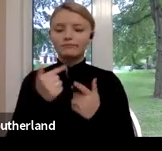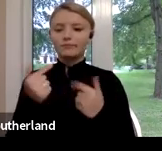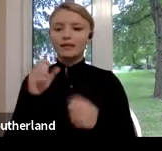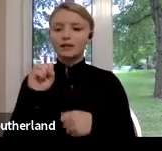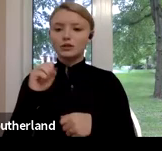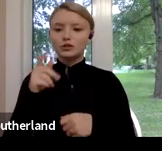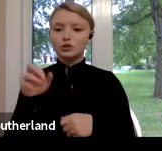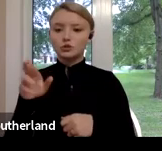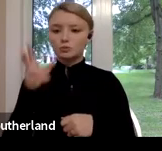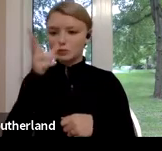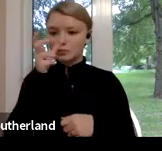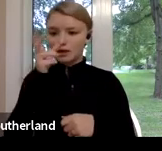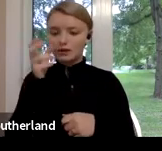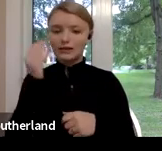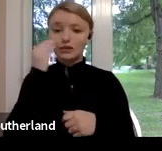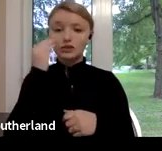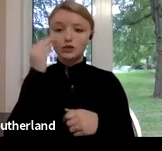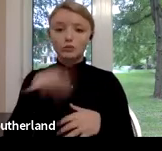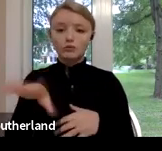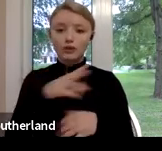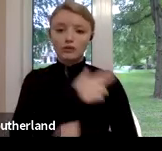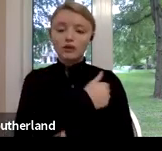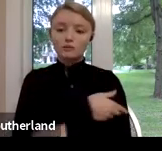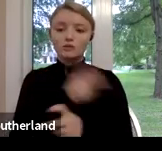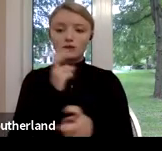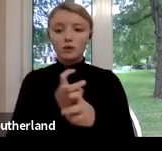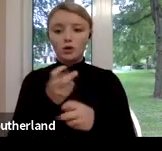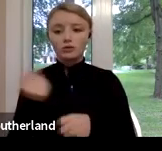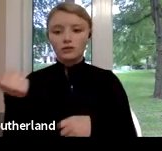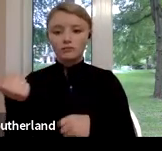around hospitals and very hard to get rid of.